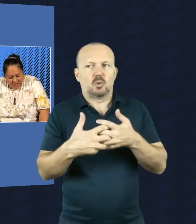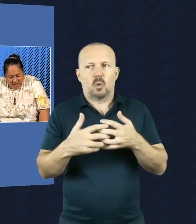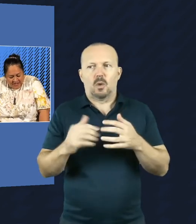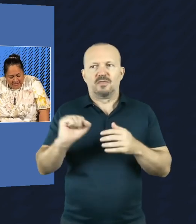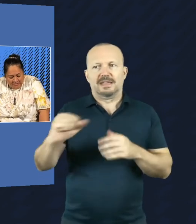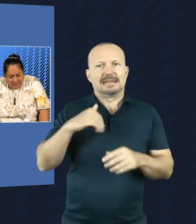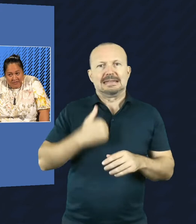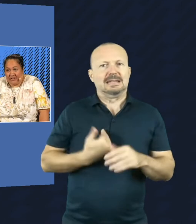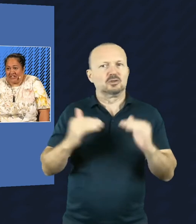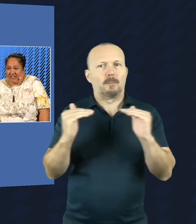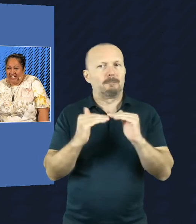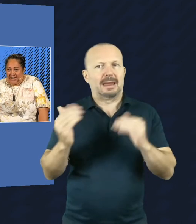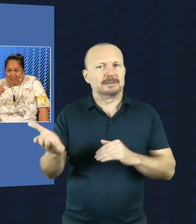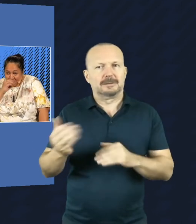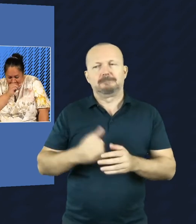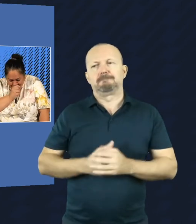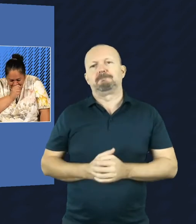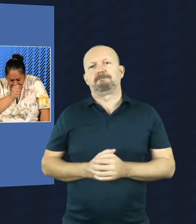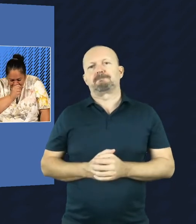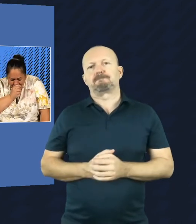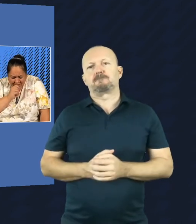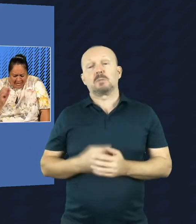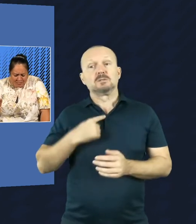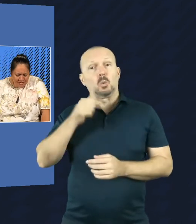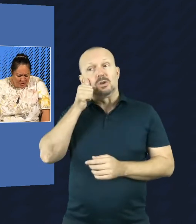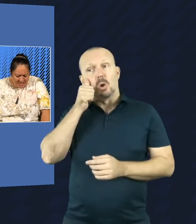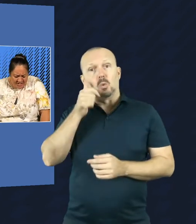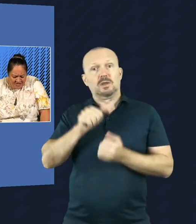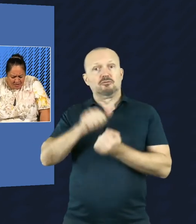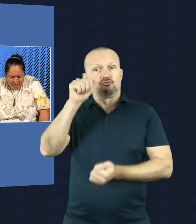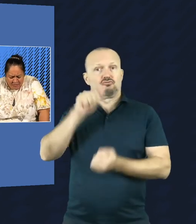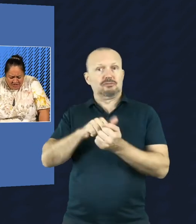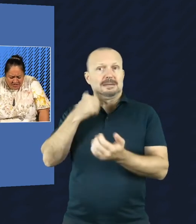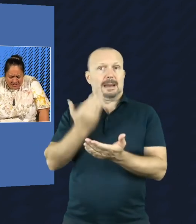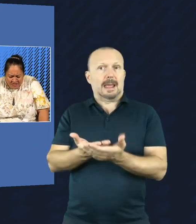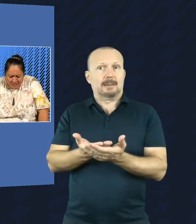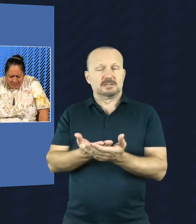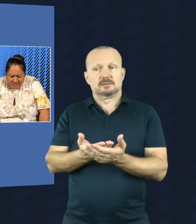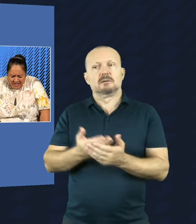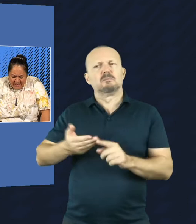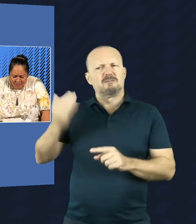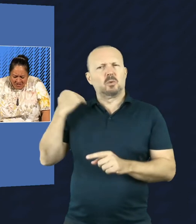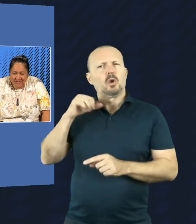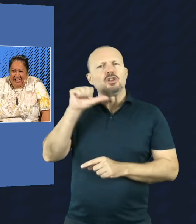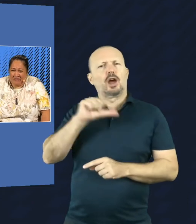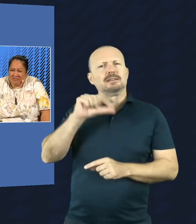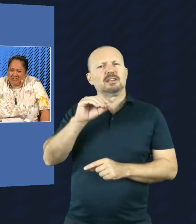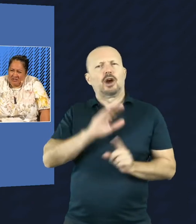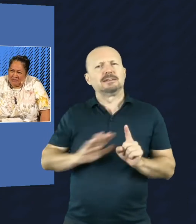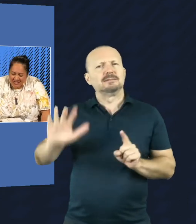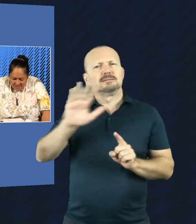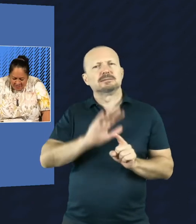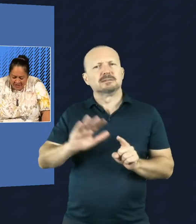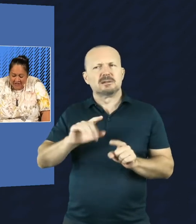we know, like, with our treaty claims, the 90s, most of the historical treaty claims now,